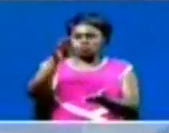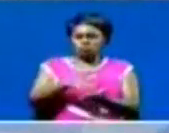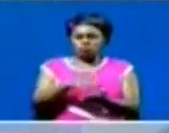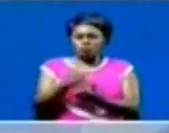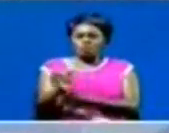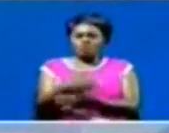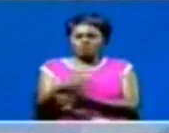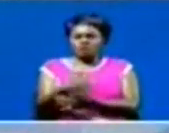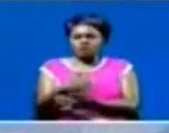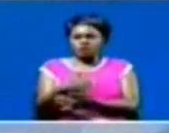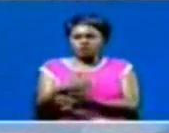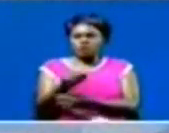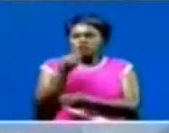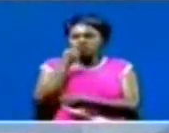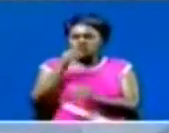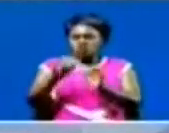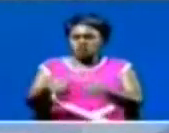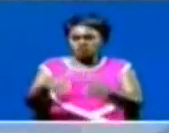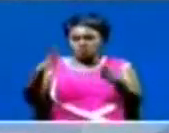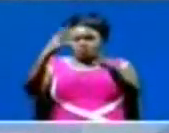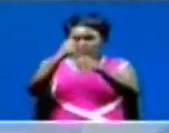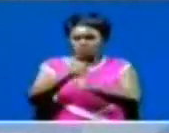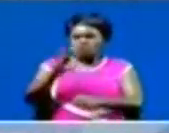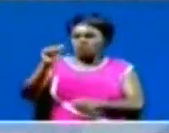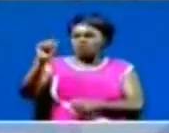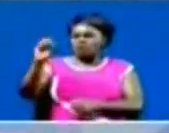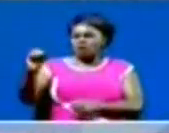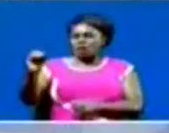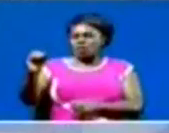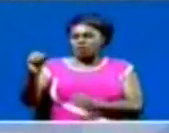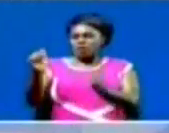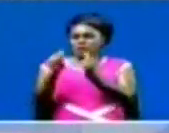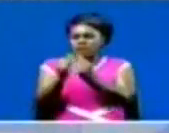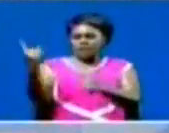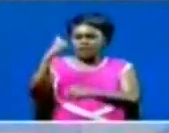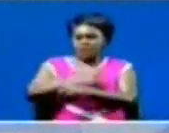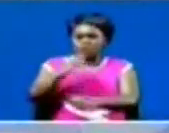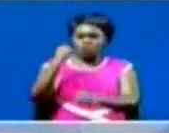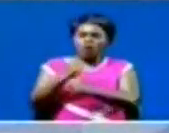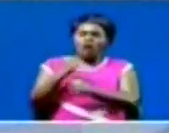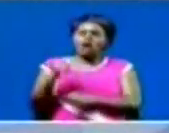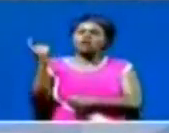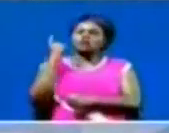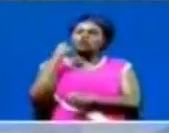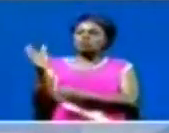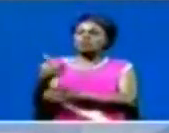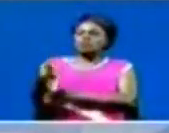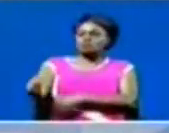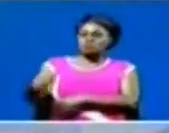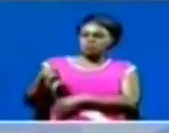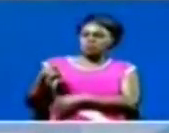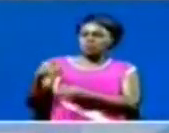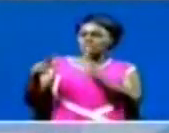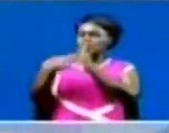fish population. The Food and Agriculture Organization, that is FAO, is holding a 10-day training workshop in Kisumu for fisheries officials and